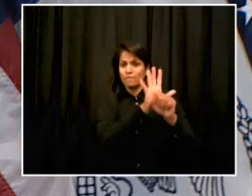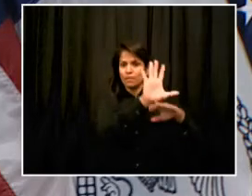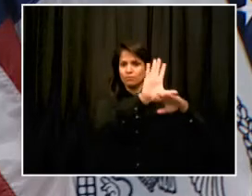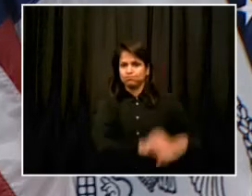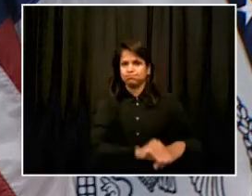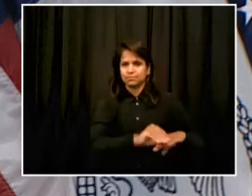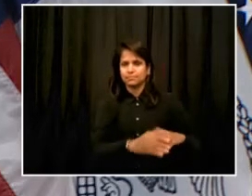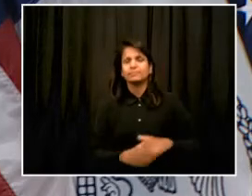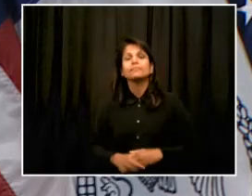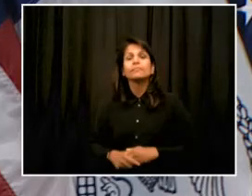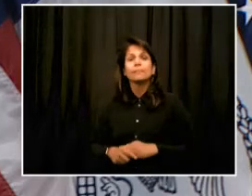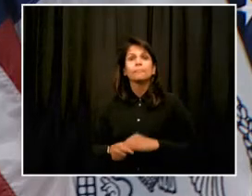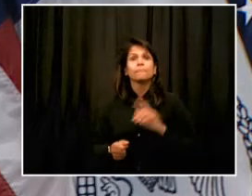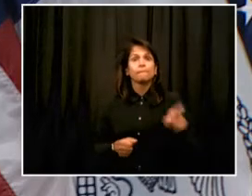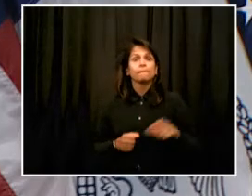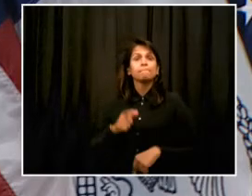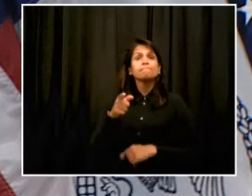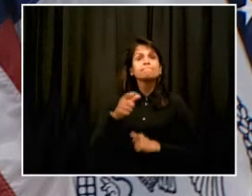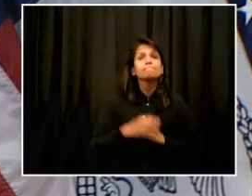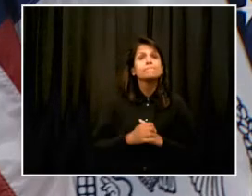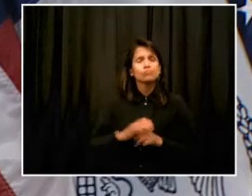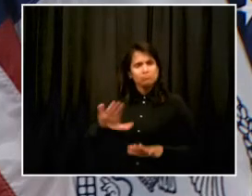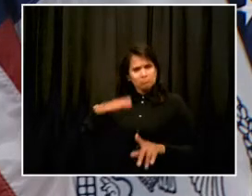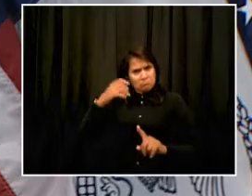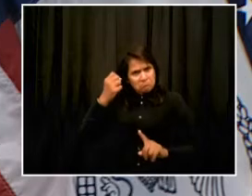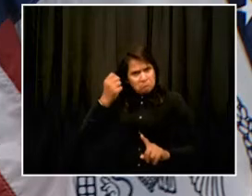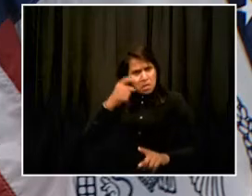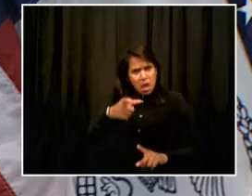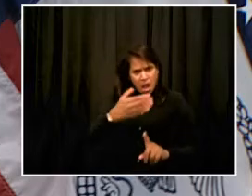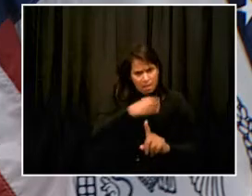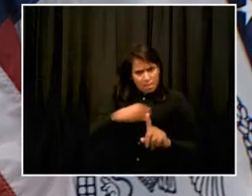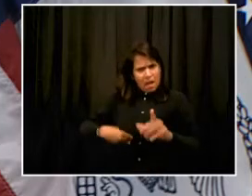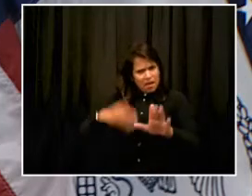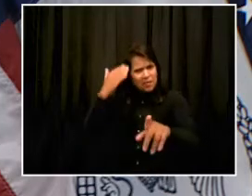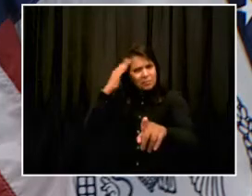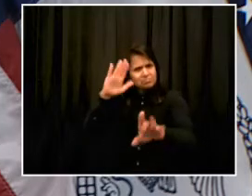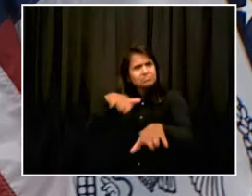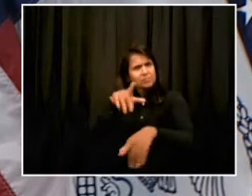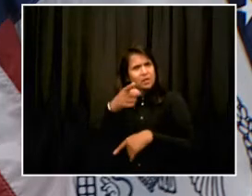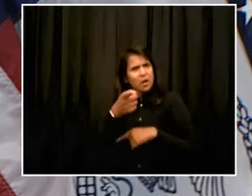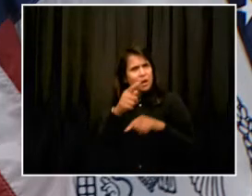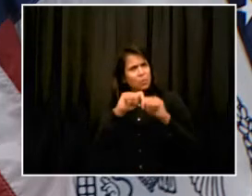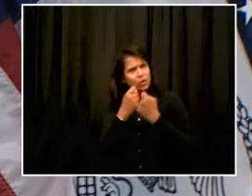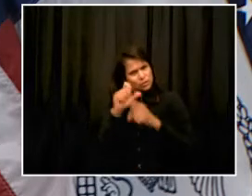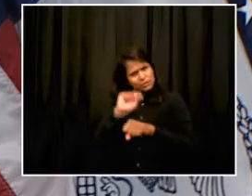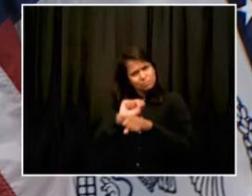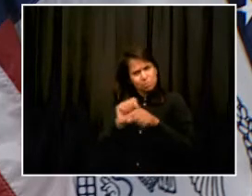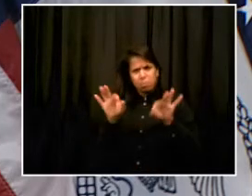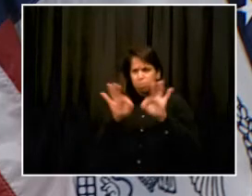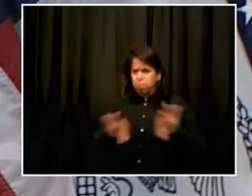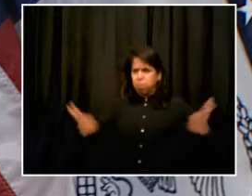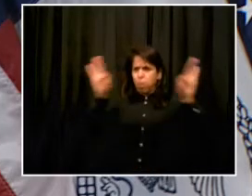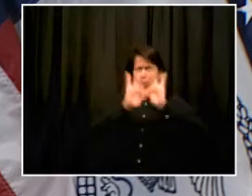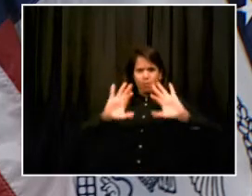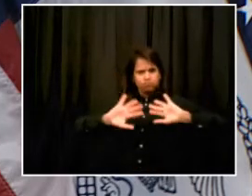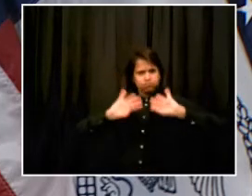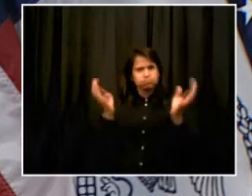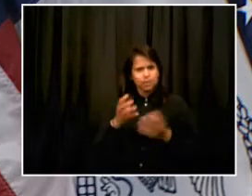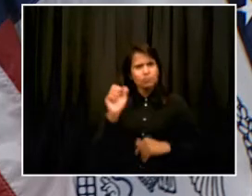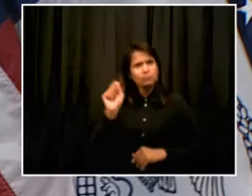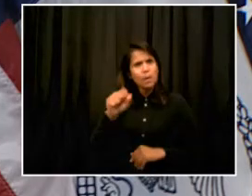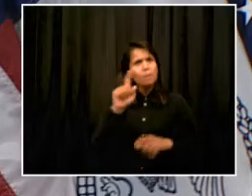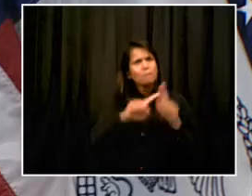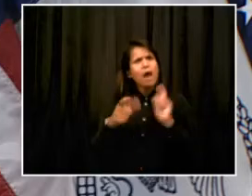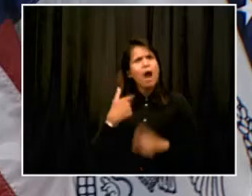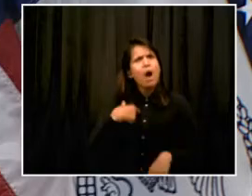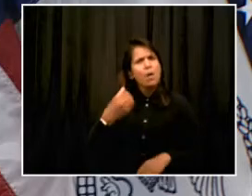as we face these many challenges. But Commissioner Shea has been openly critical of your policies. I don't know